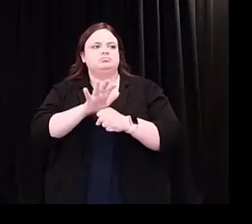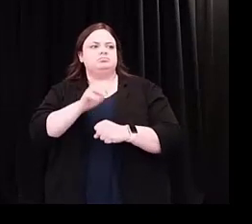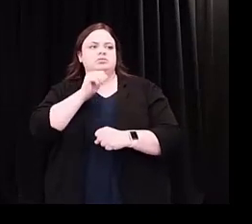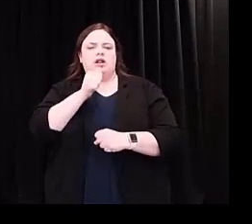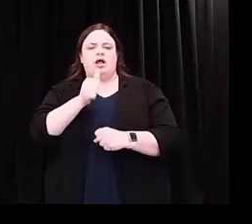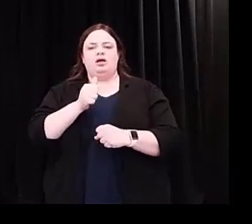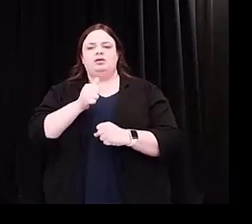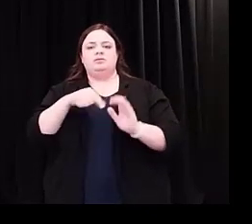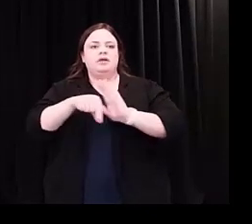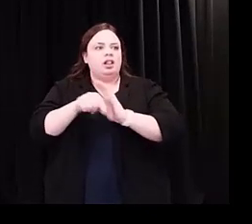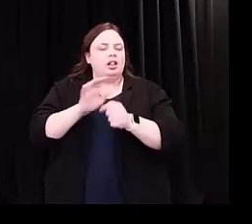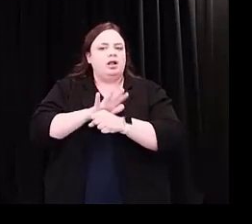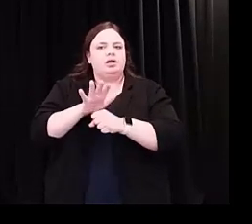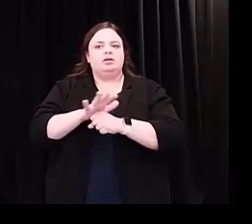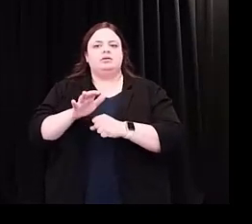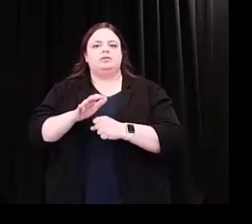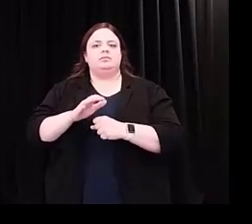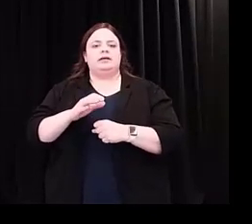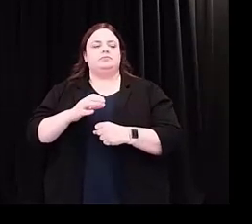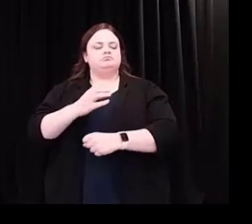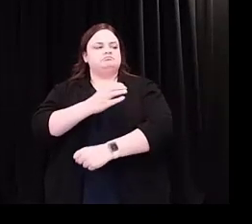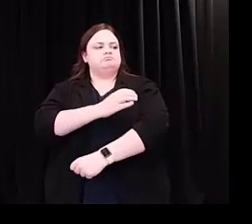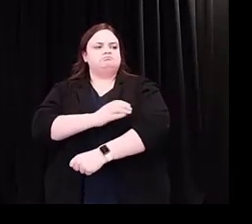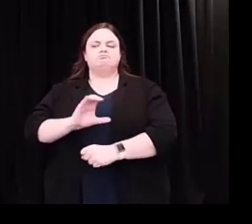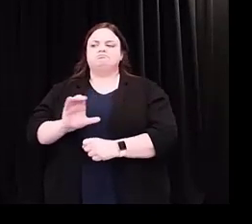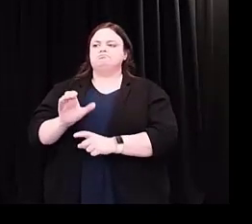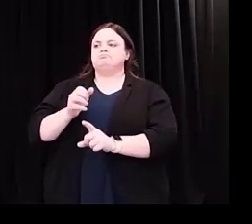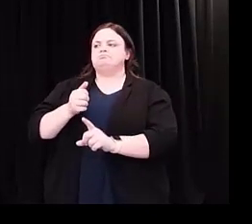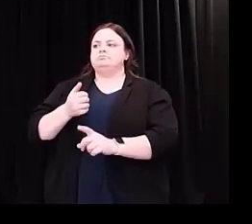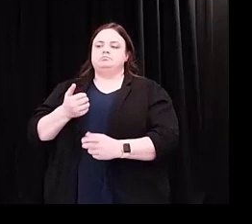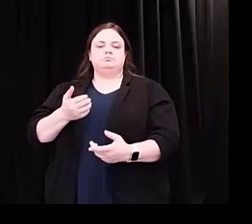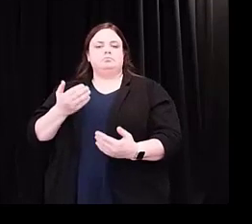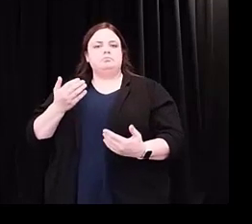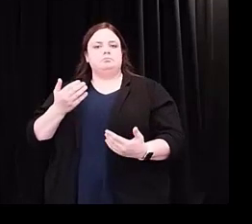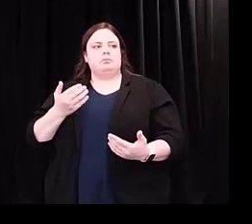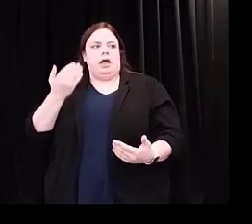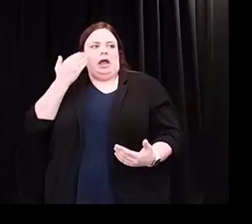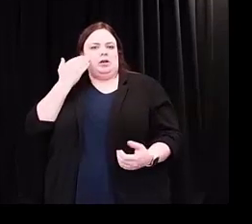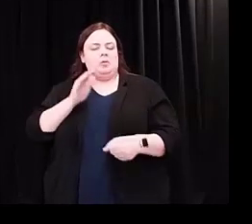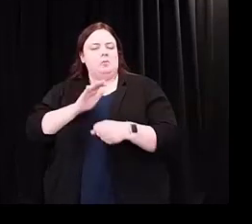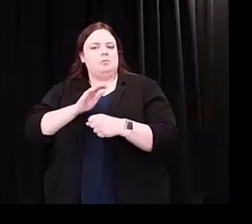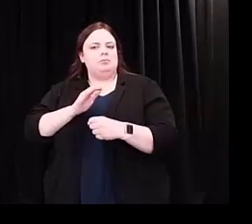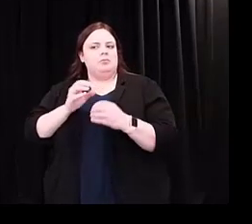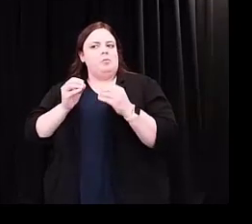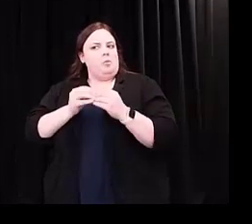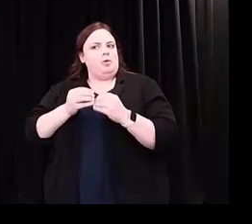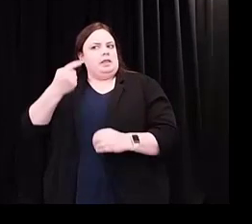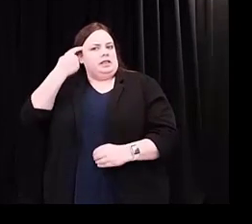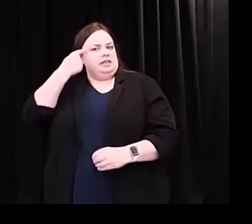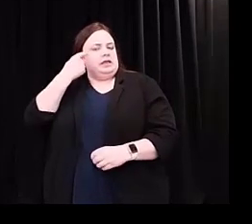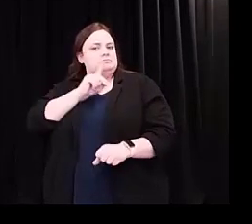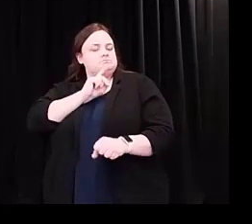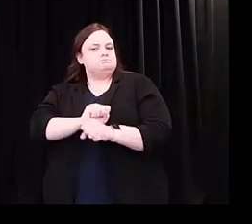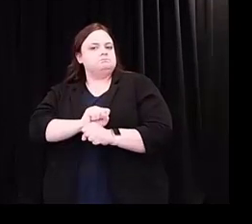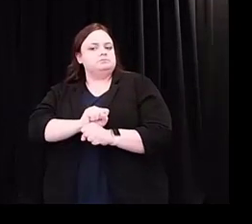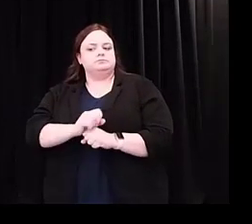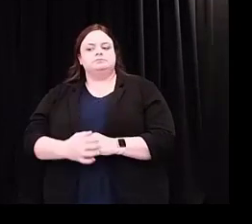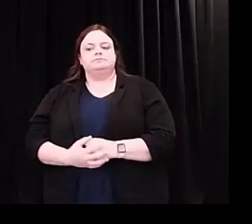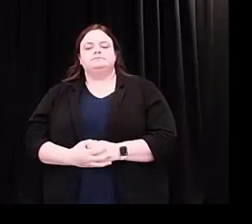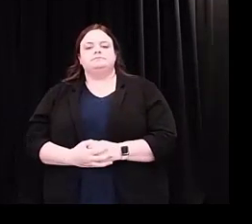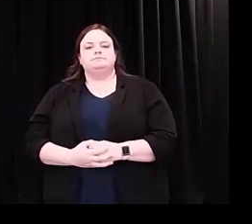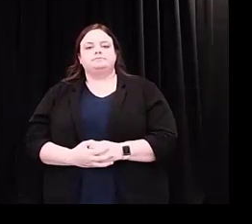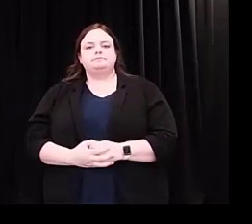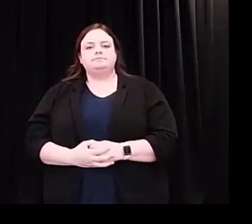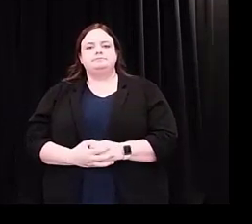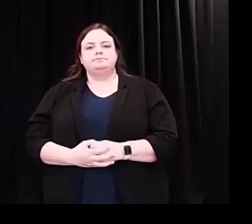platform, it kind of gives me power to say, yeah, maybe I do know a little bit more than I think I do. So here